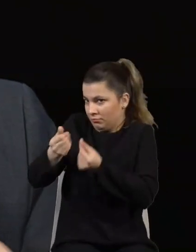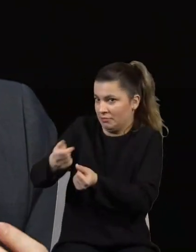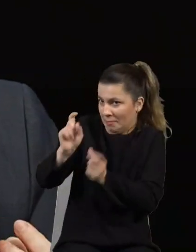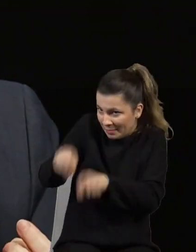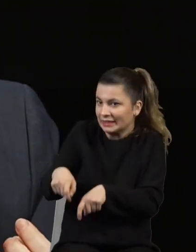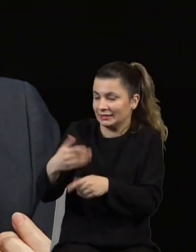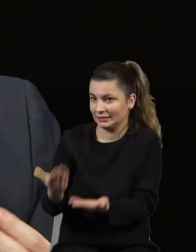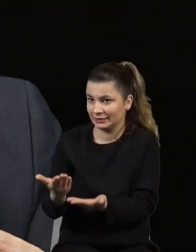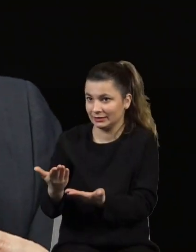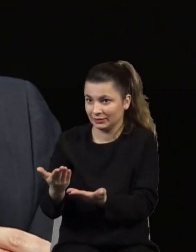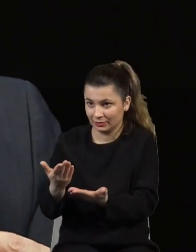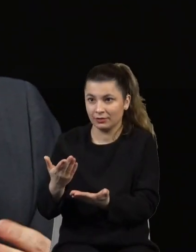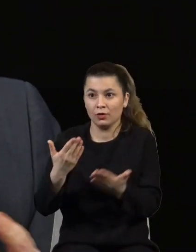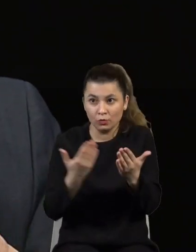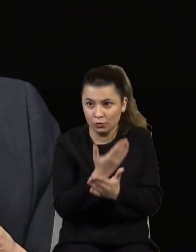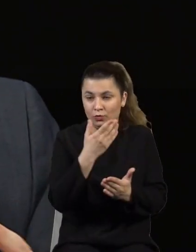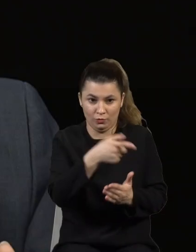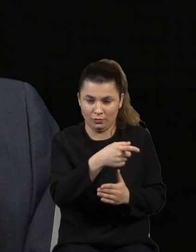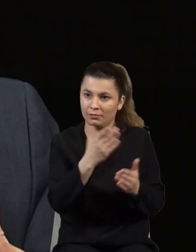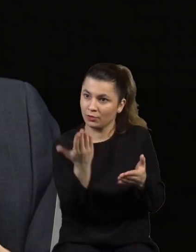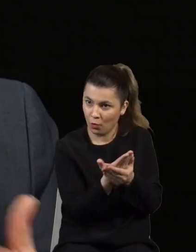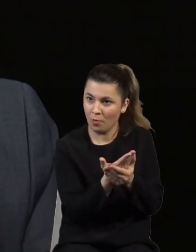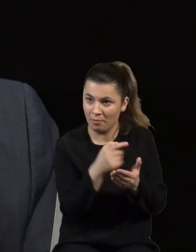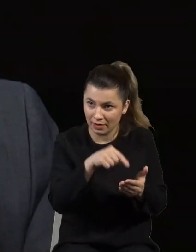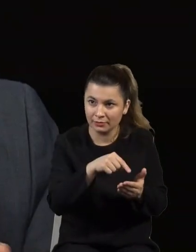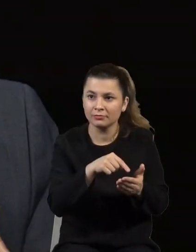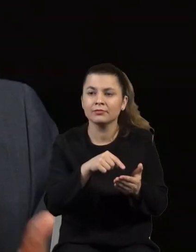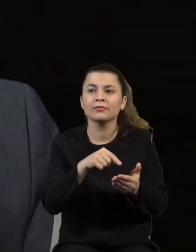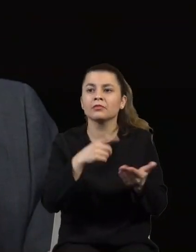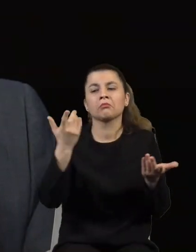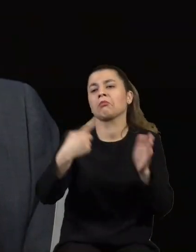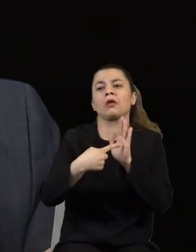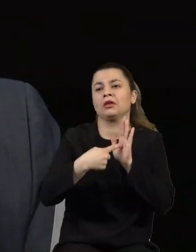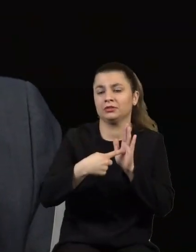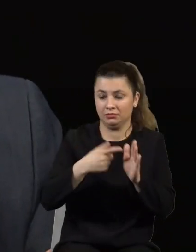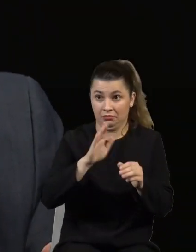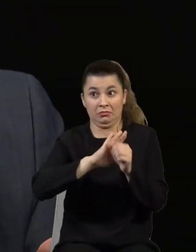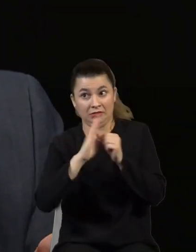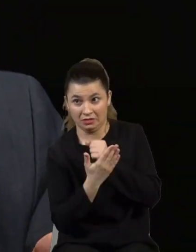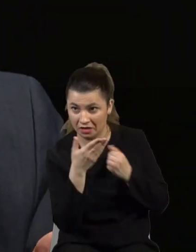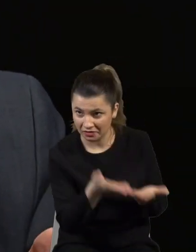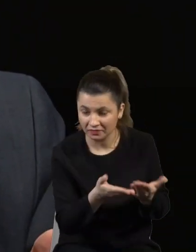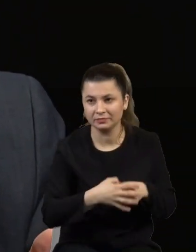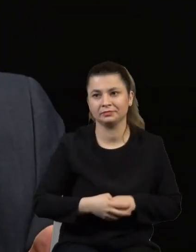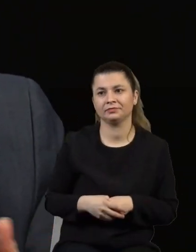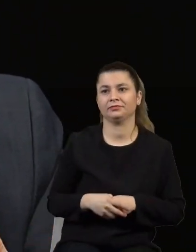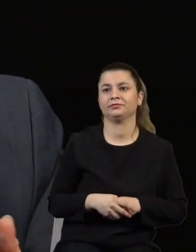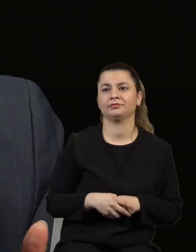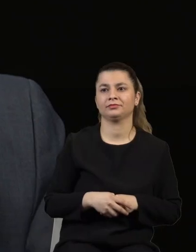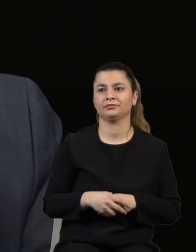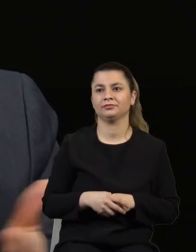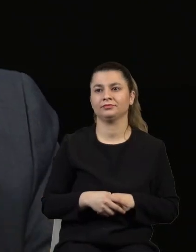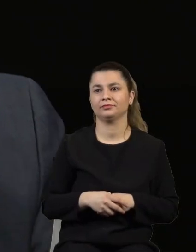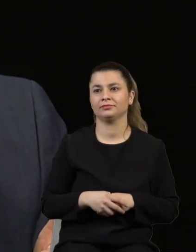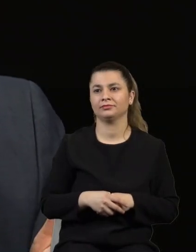of security, and so which instruments will deal with that. And